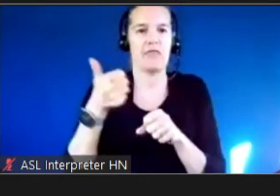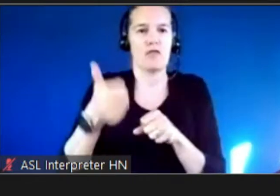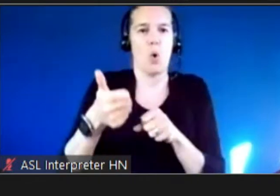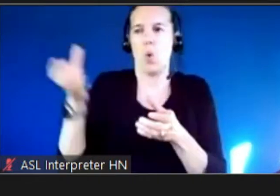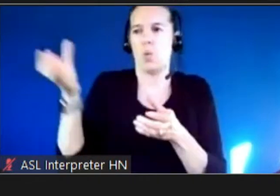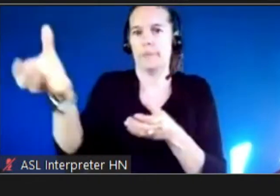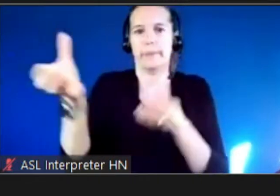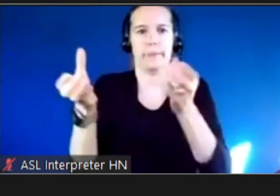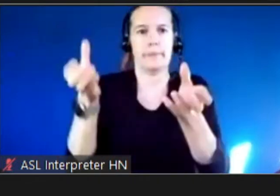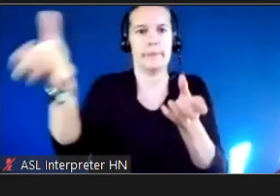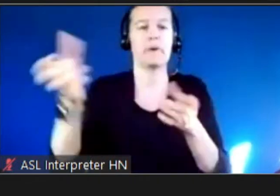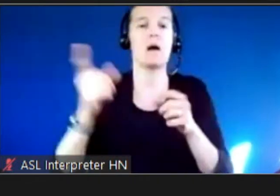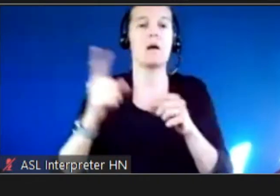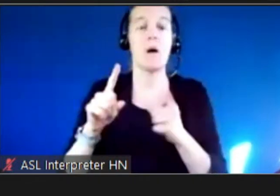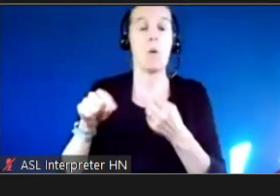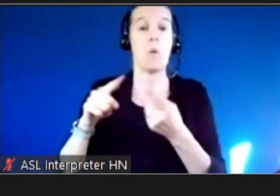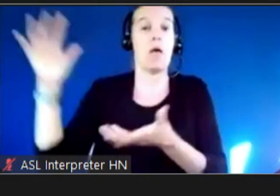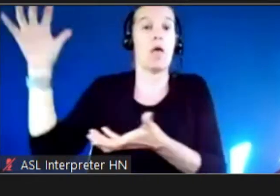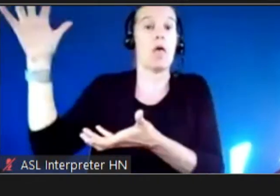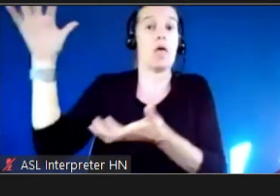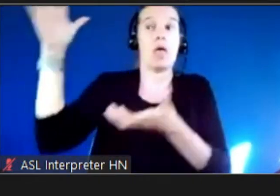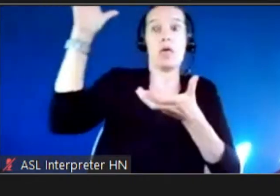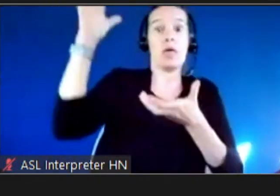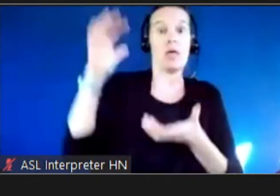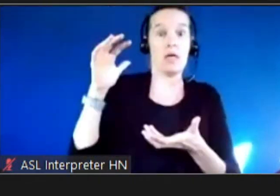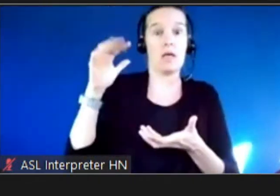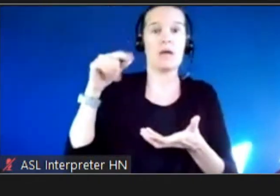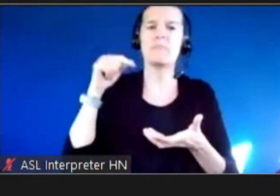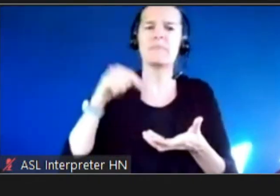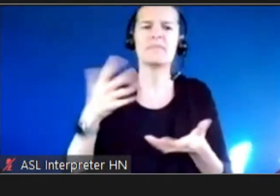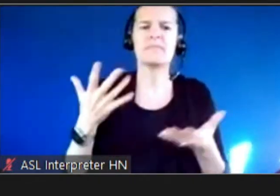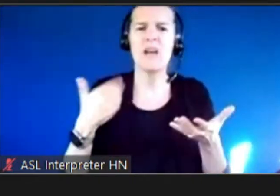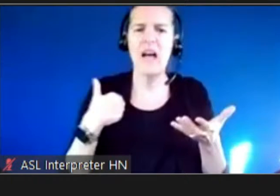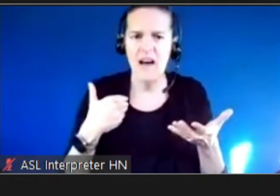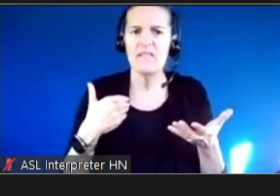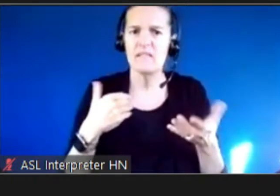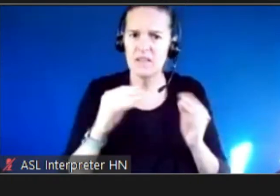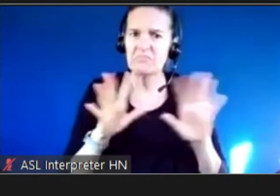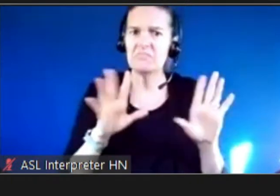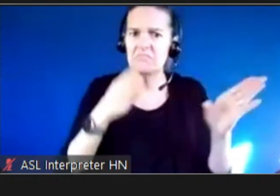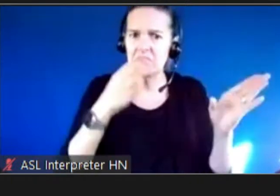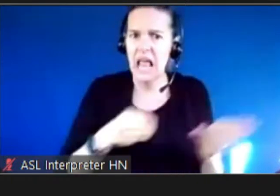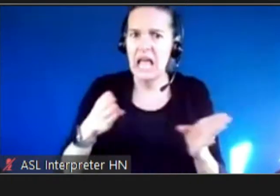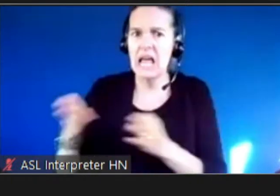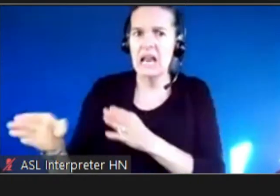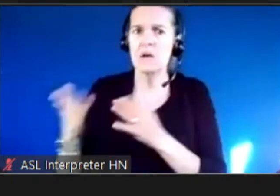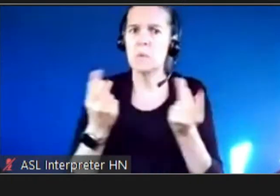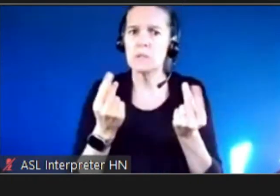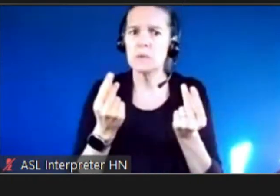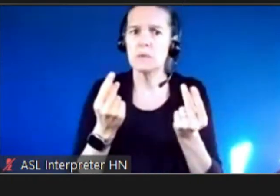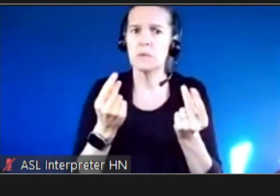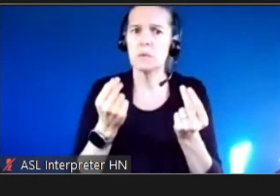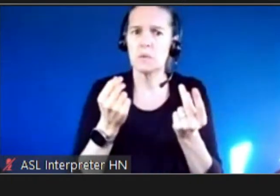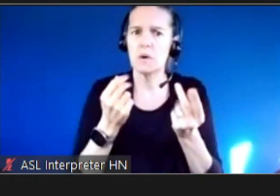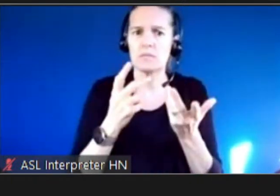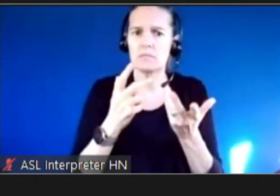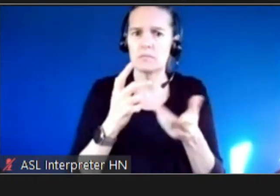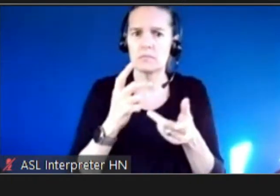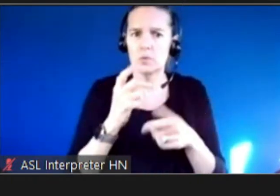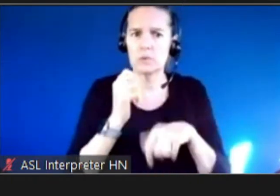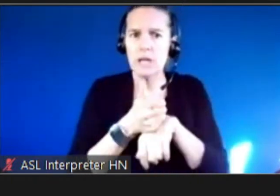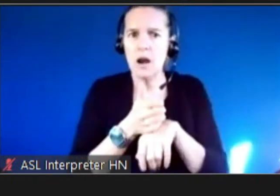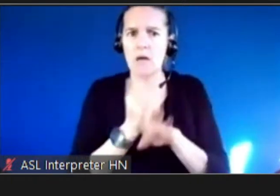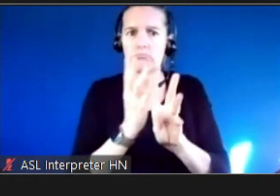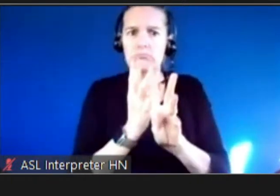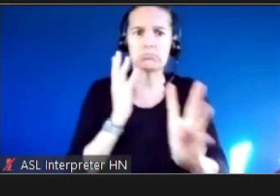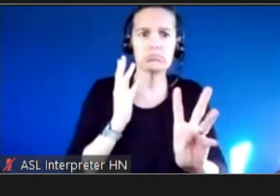clear plan for each incoming dose of vaccines and that is currently in